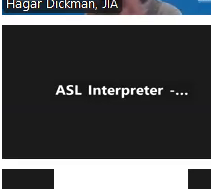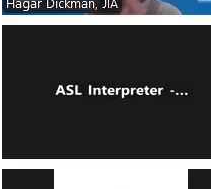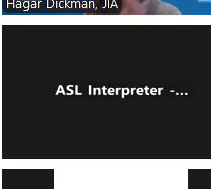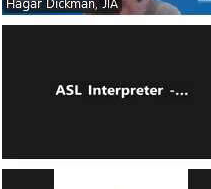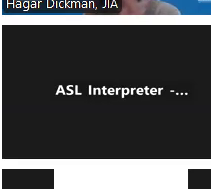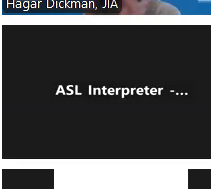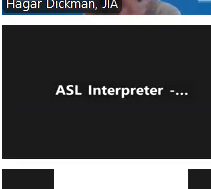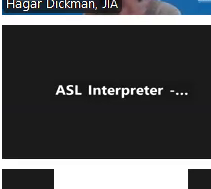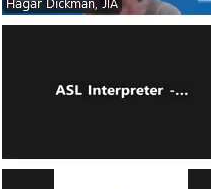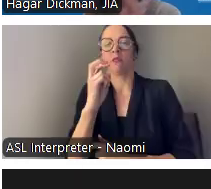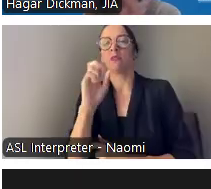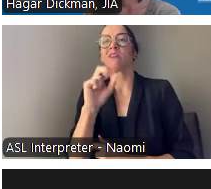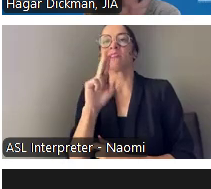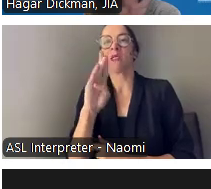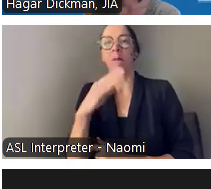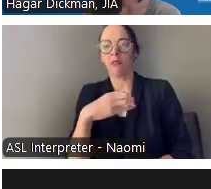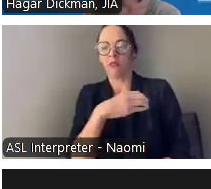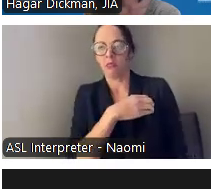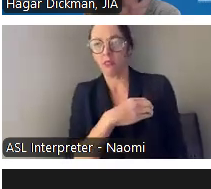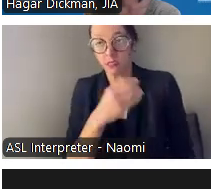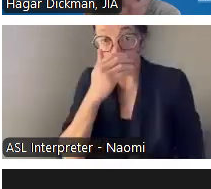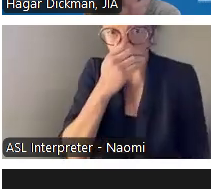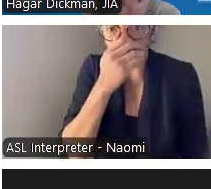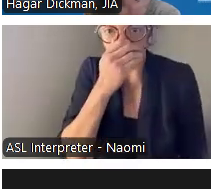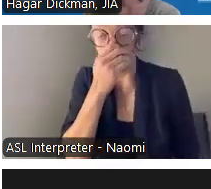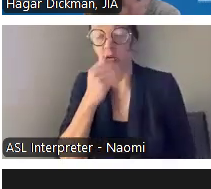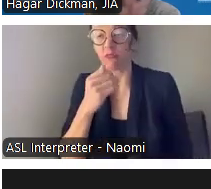ahead, Michelle. All right, thank you. Can you hear me?